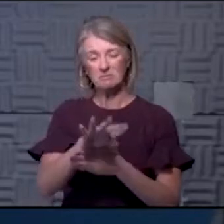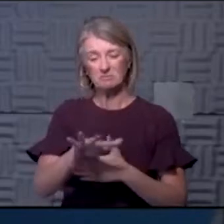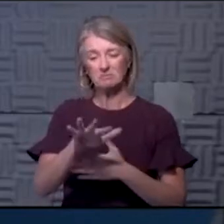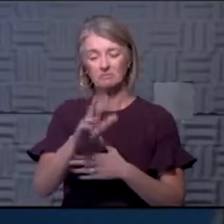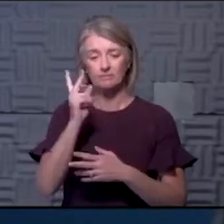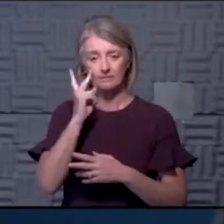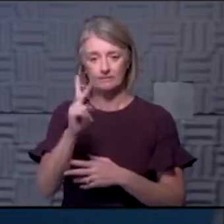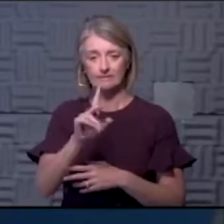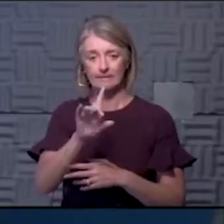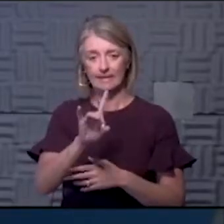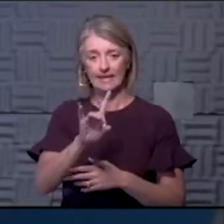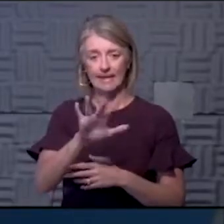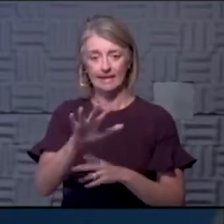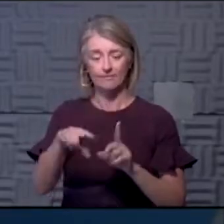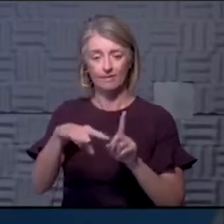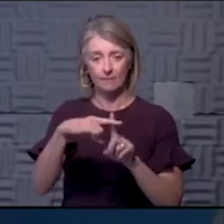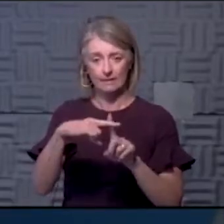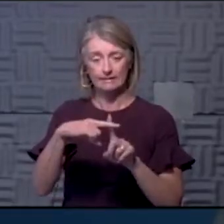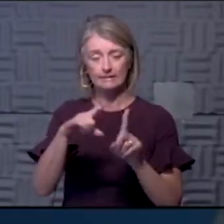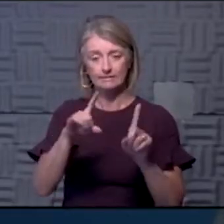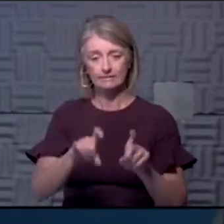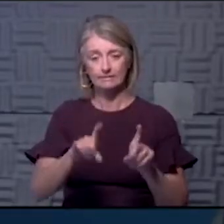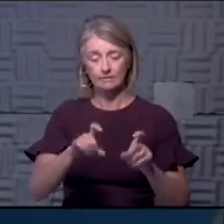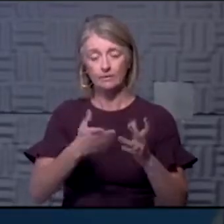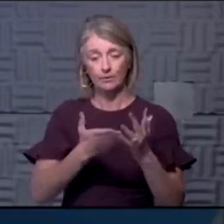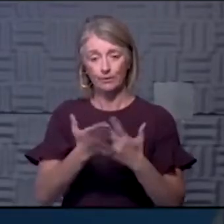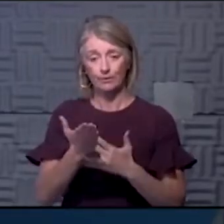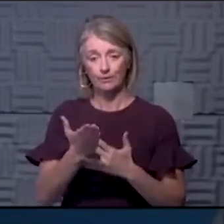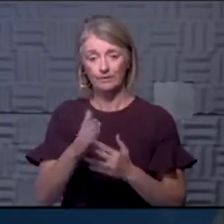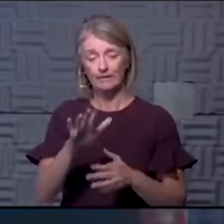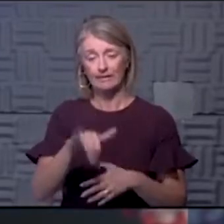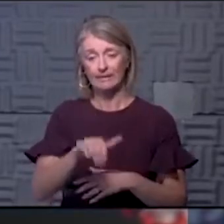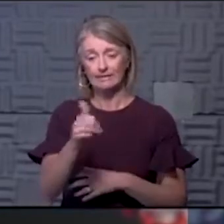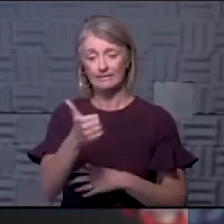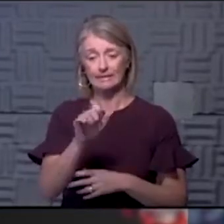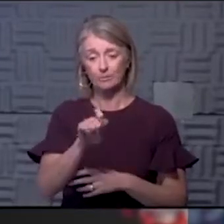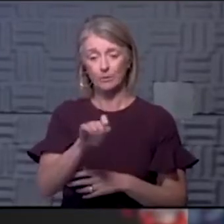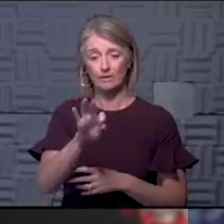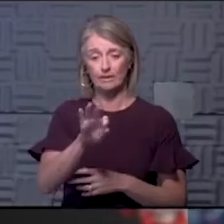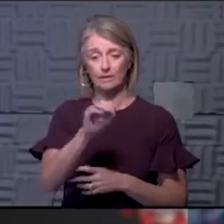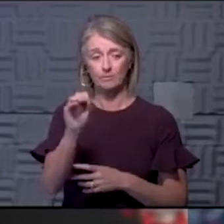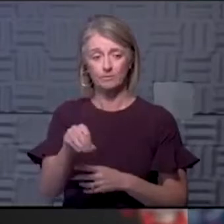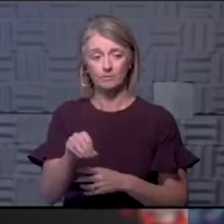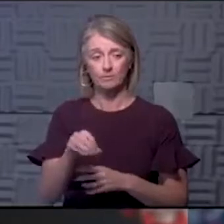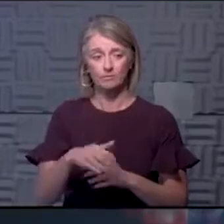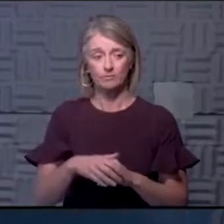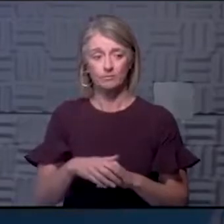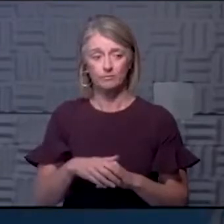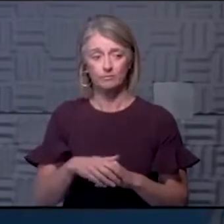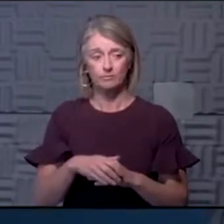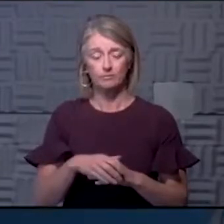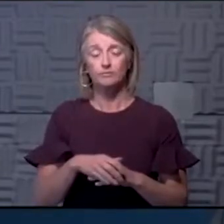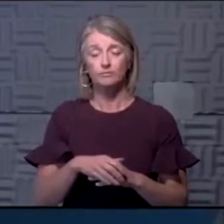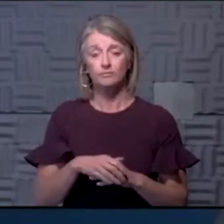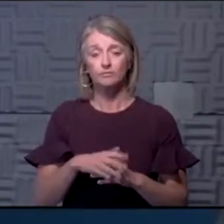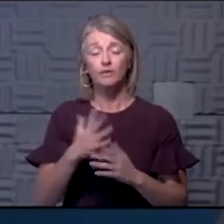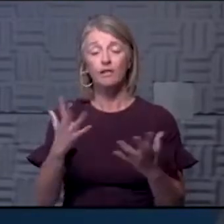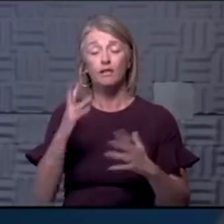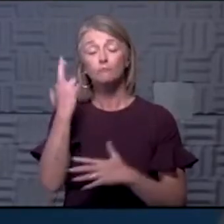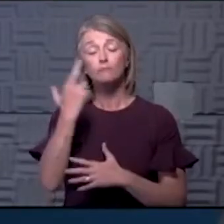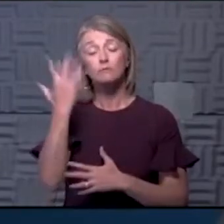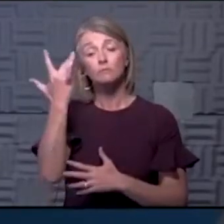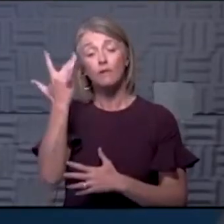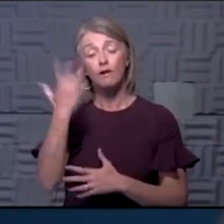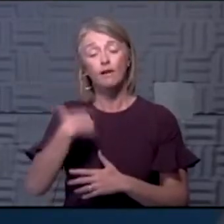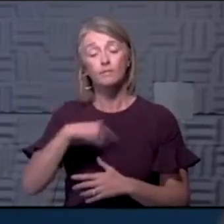seen 85 positives through our testing, and that's about a 10.9%. A lot of the reasons for that